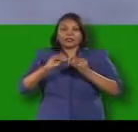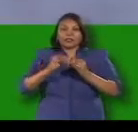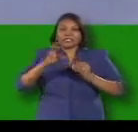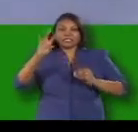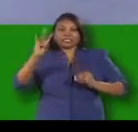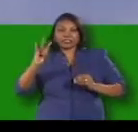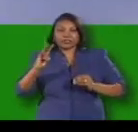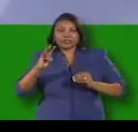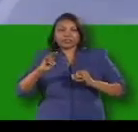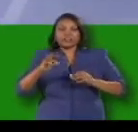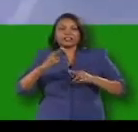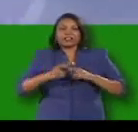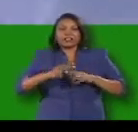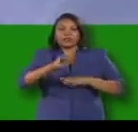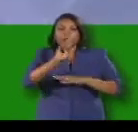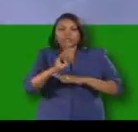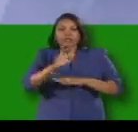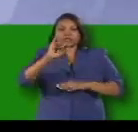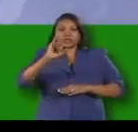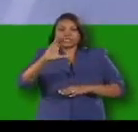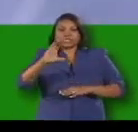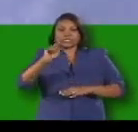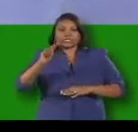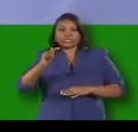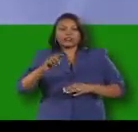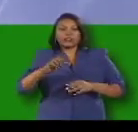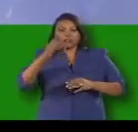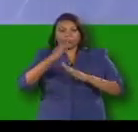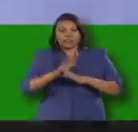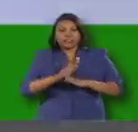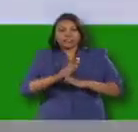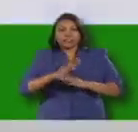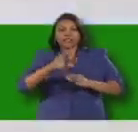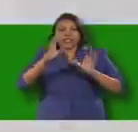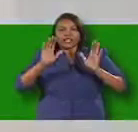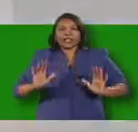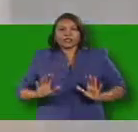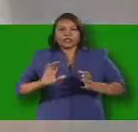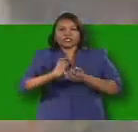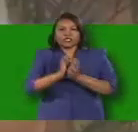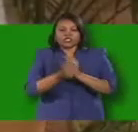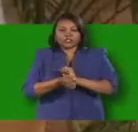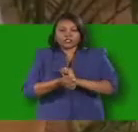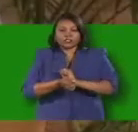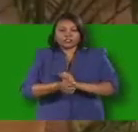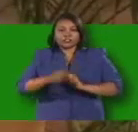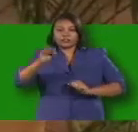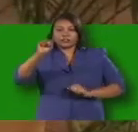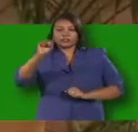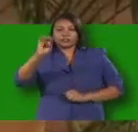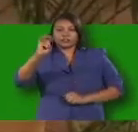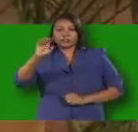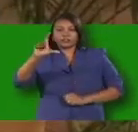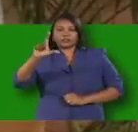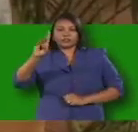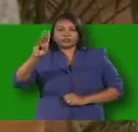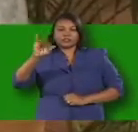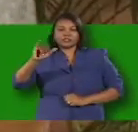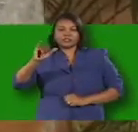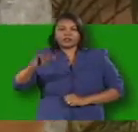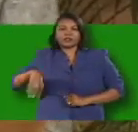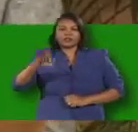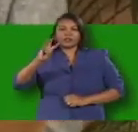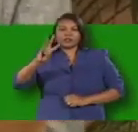series, entitled The Use of ICTs in Combating Climate Change. Mr. Selby Wilson, Chairman of the